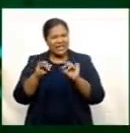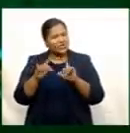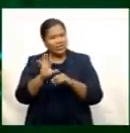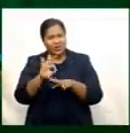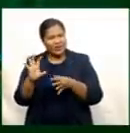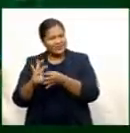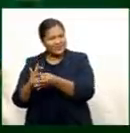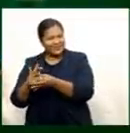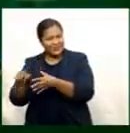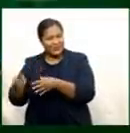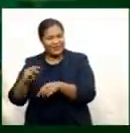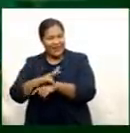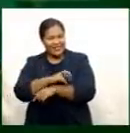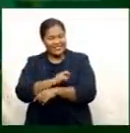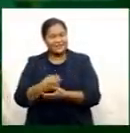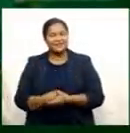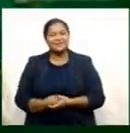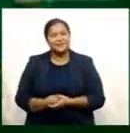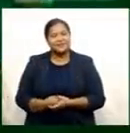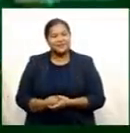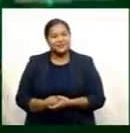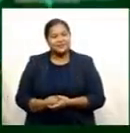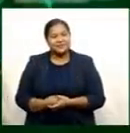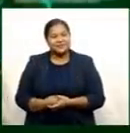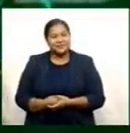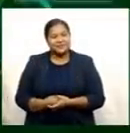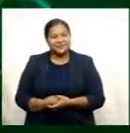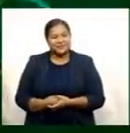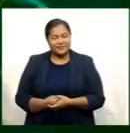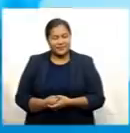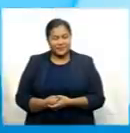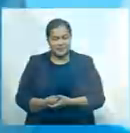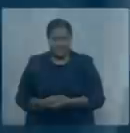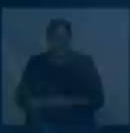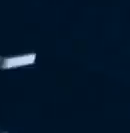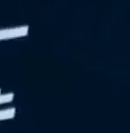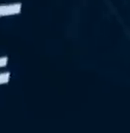related to the virus. Ritika Pratap, FBC News.